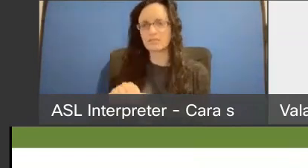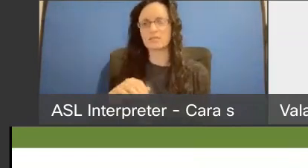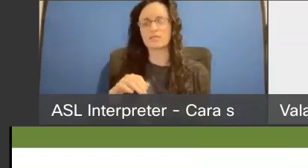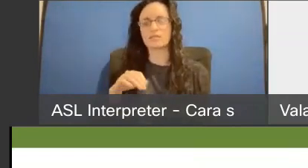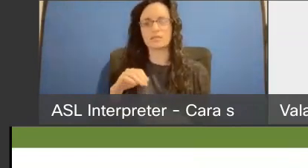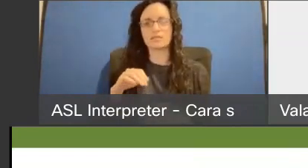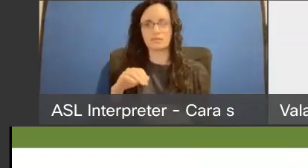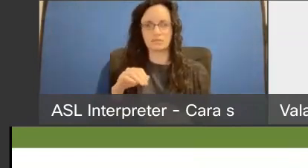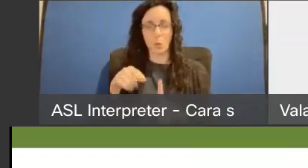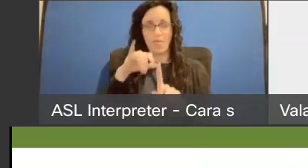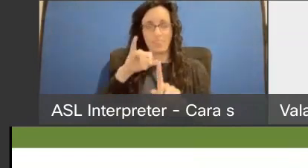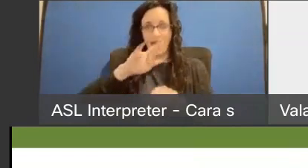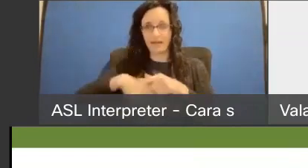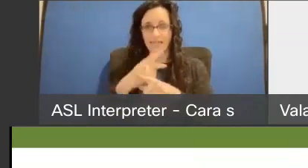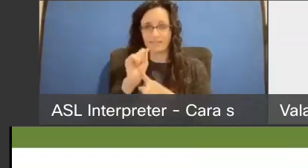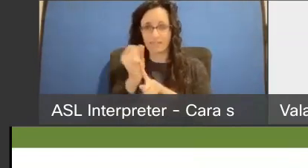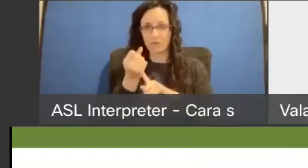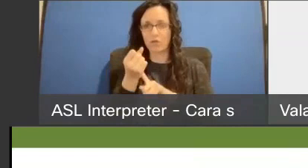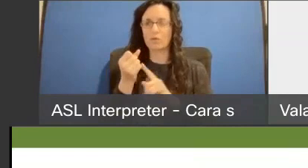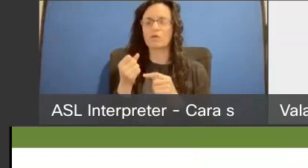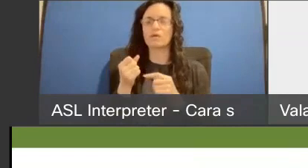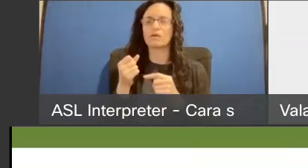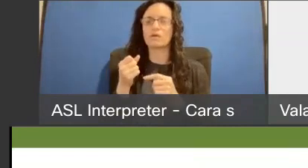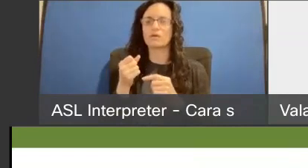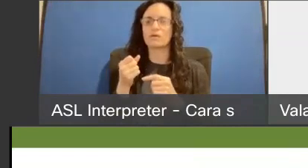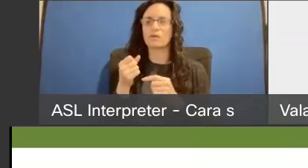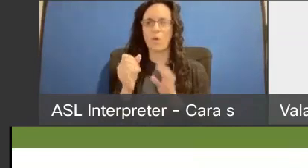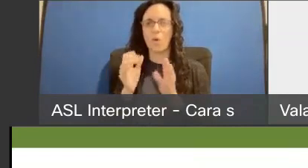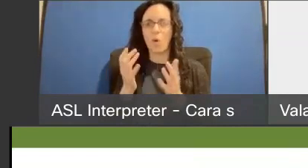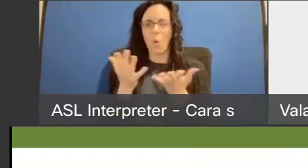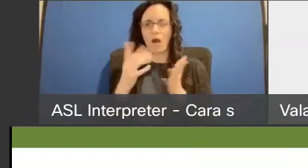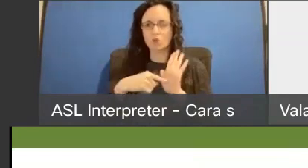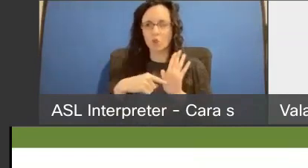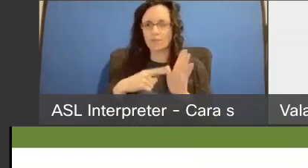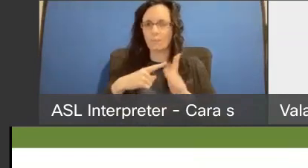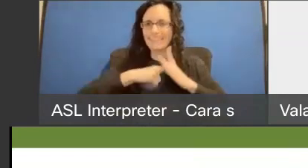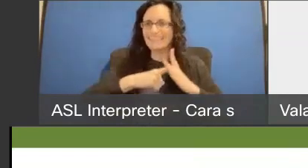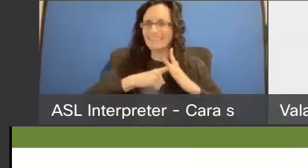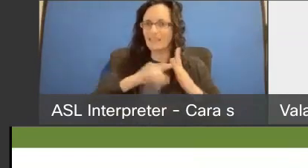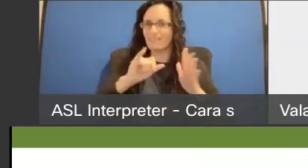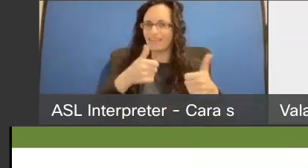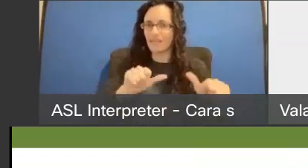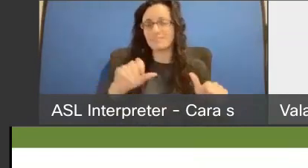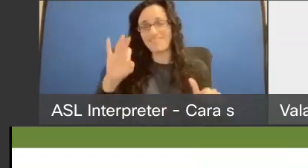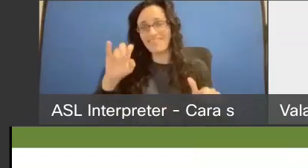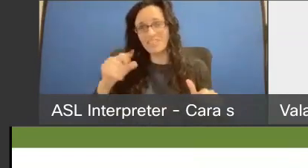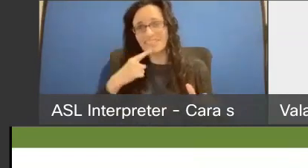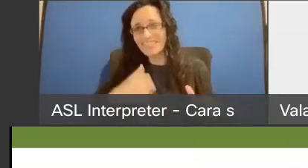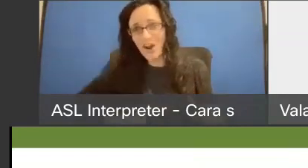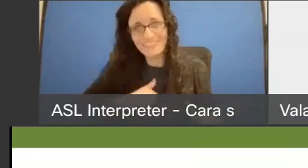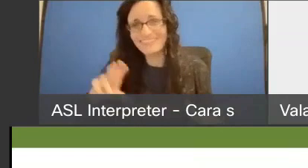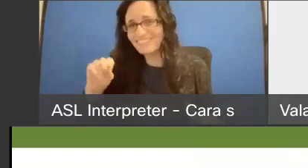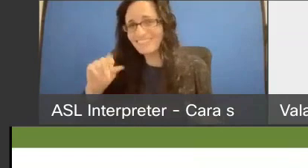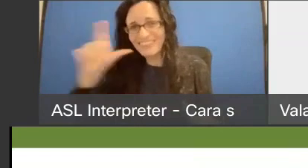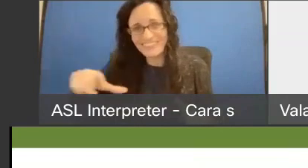type of scenario do you consider the attempt beginning? And Felicia, no need to apologize. This is a great conversation.